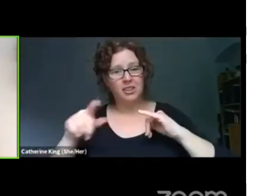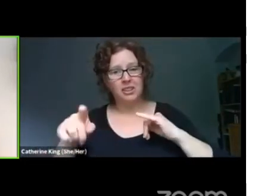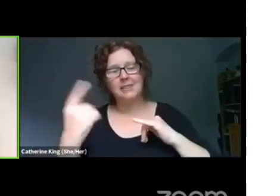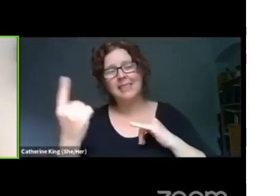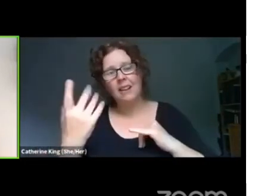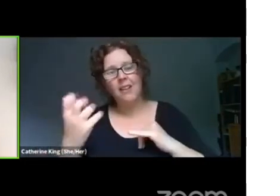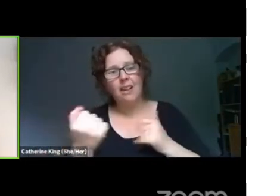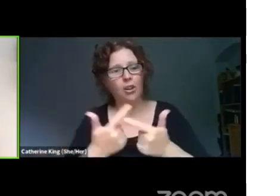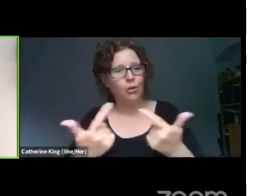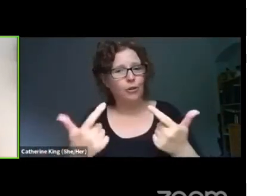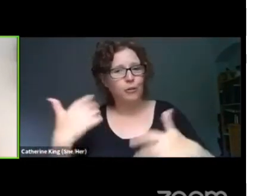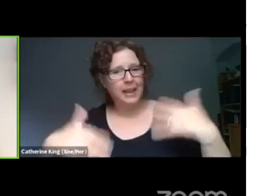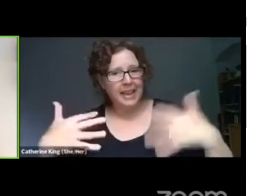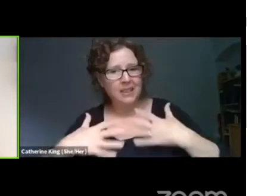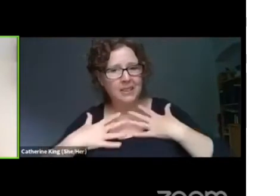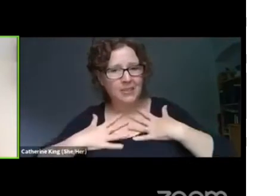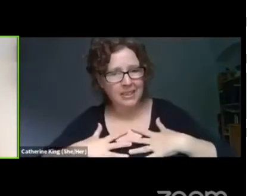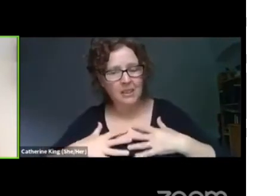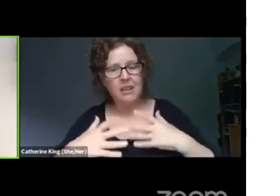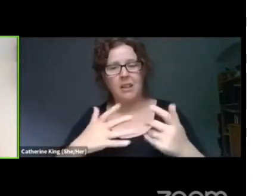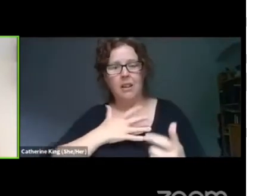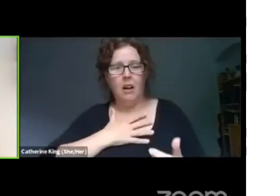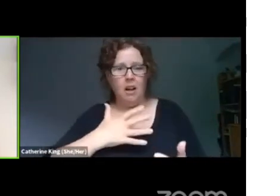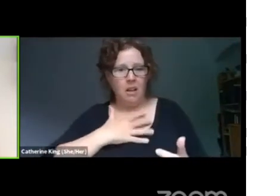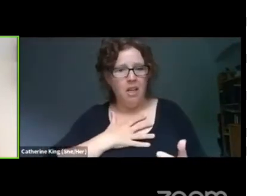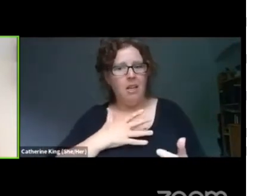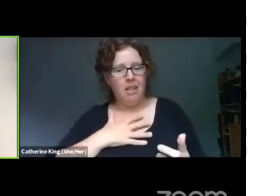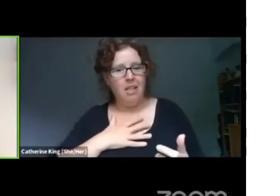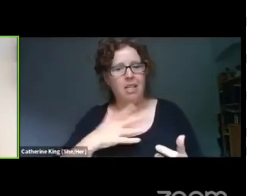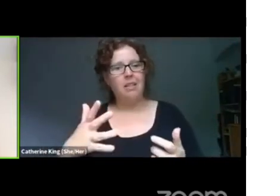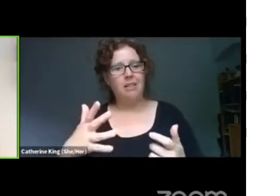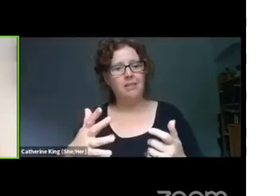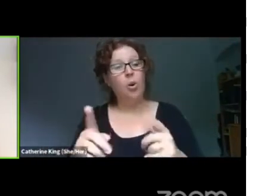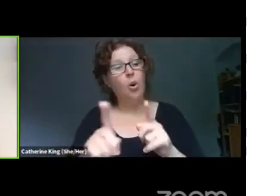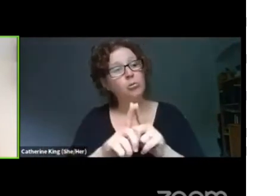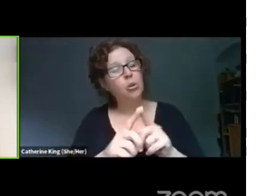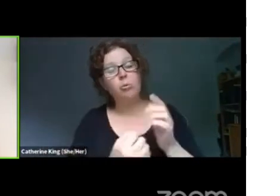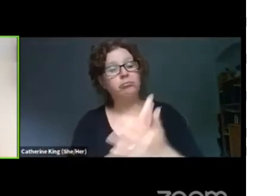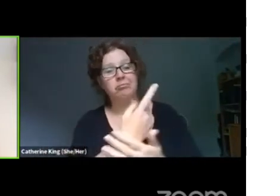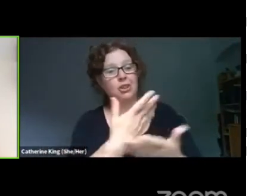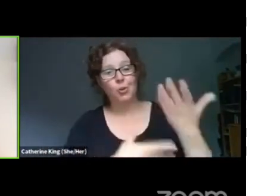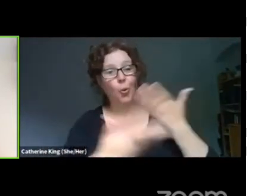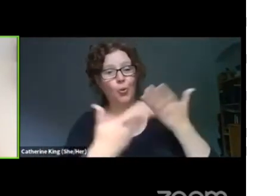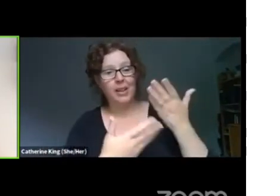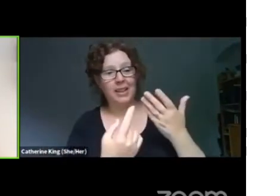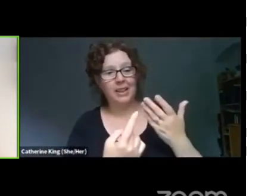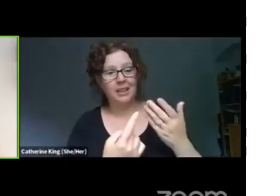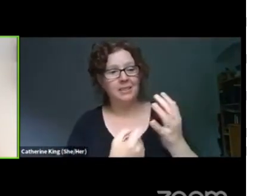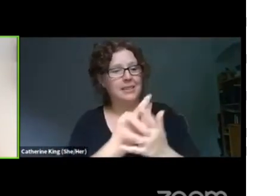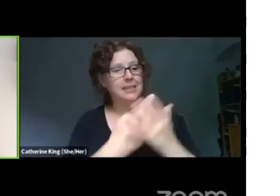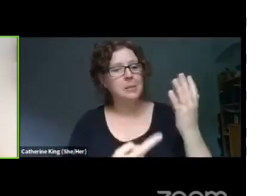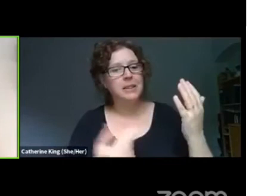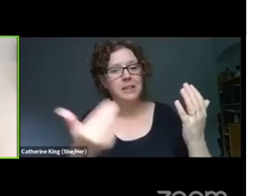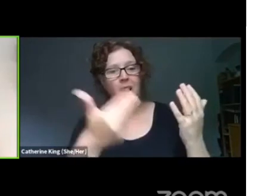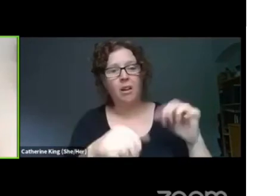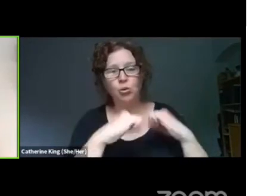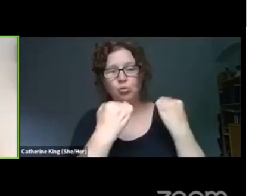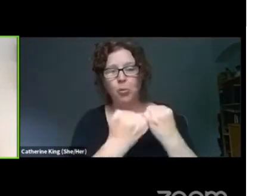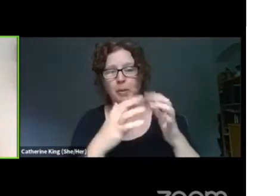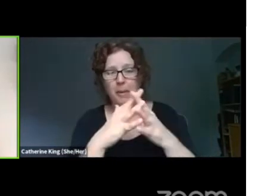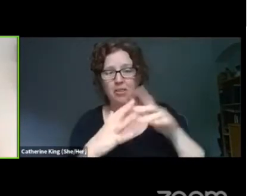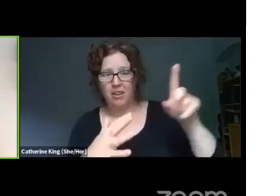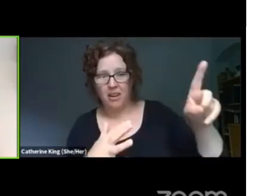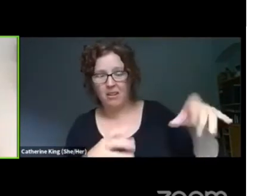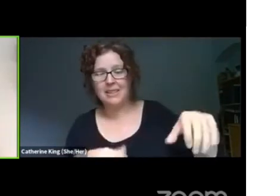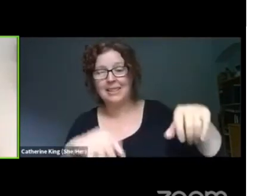and shortness of breath. I've also anecdotally heard of some disability arts groups in the States who are beginning to